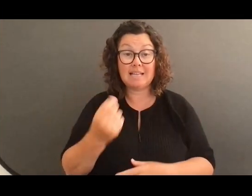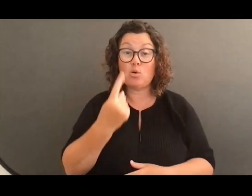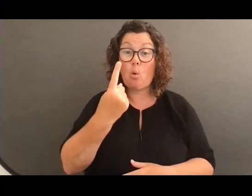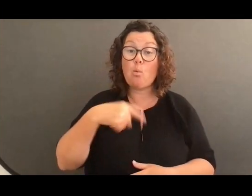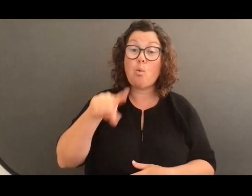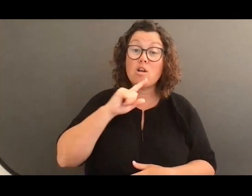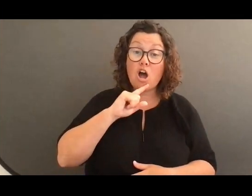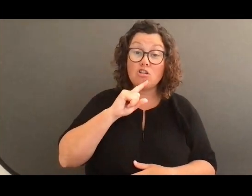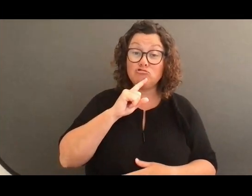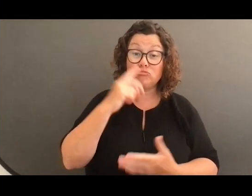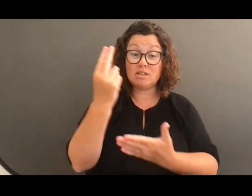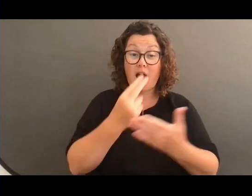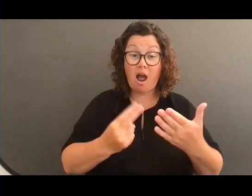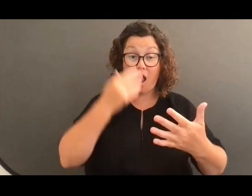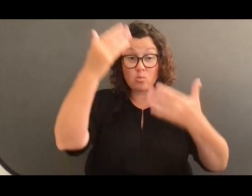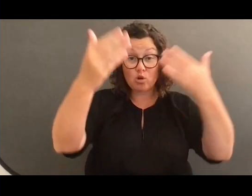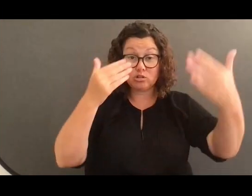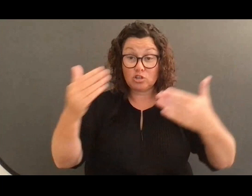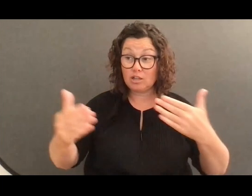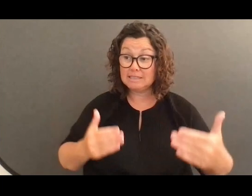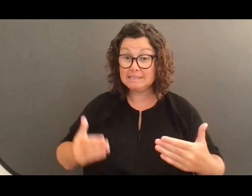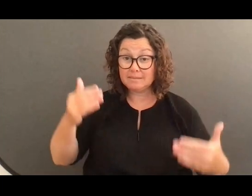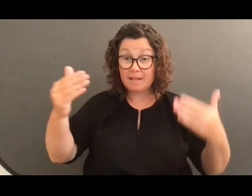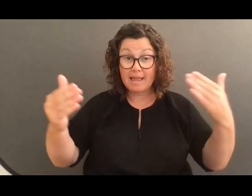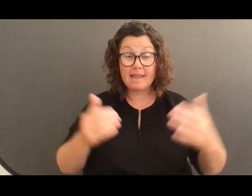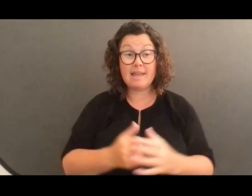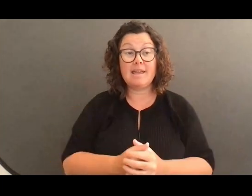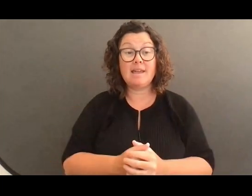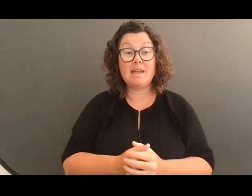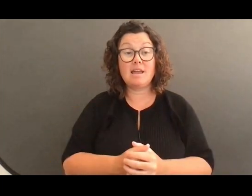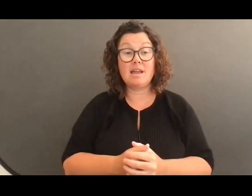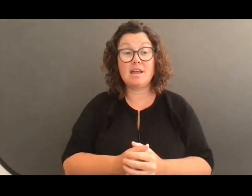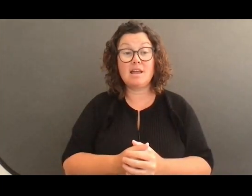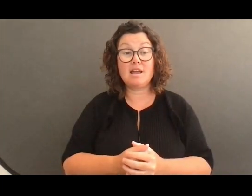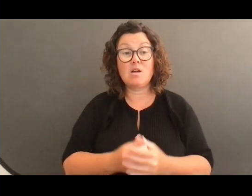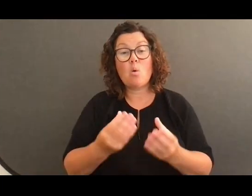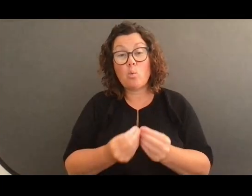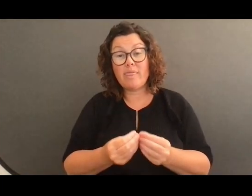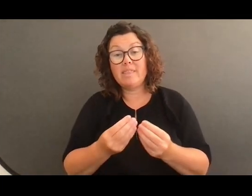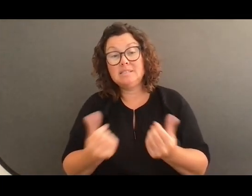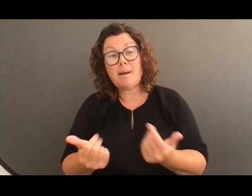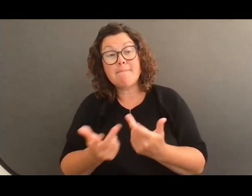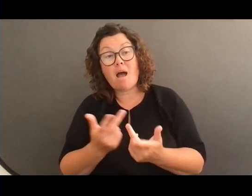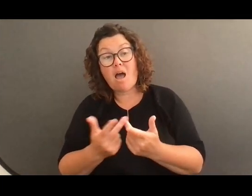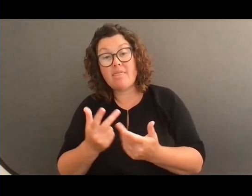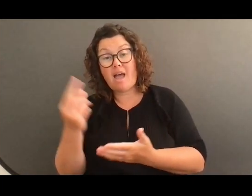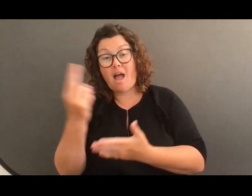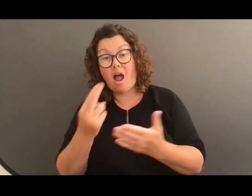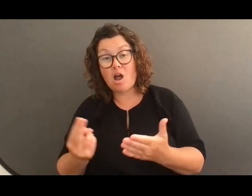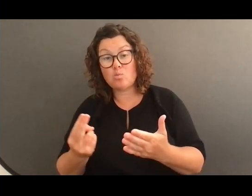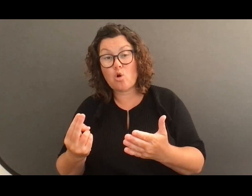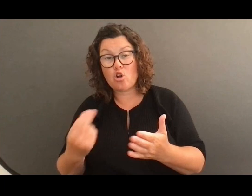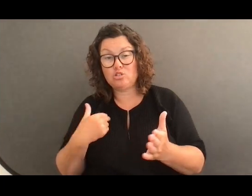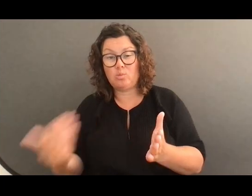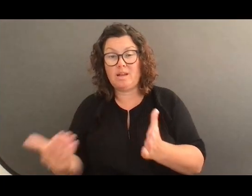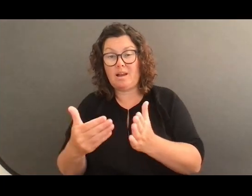on display, with a couple of other artworks that we snuck in there so that we could display the works of people from councils from some of our areas where the council didn't